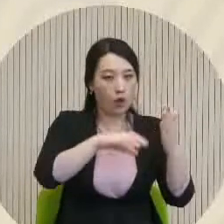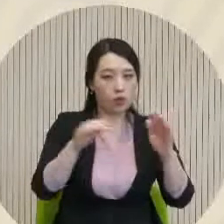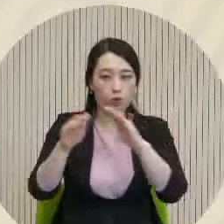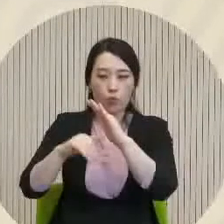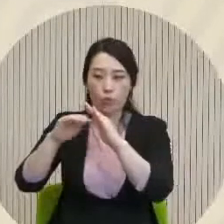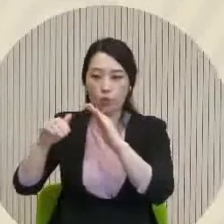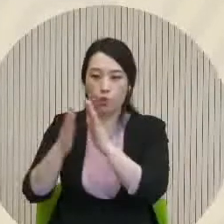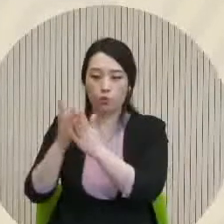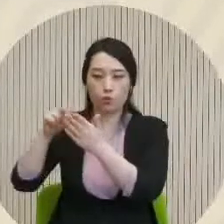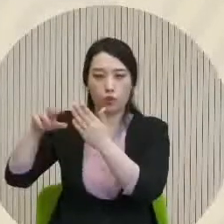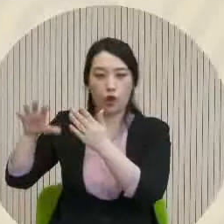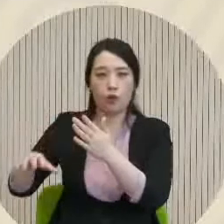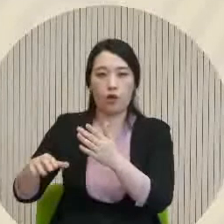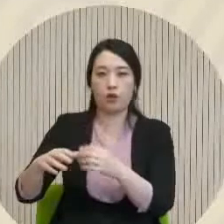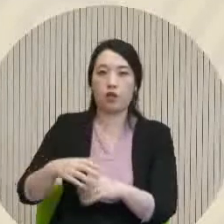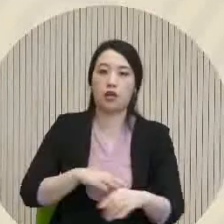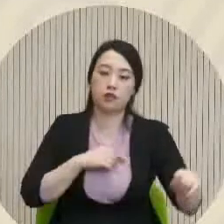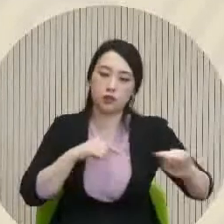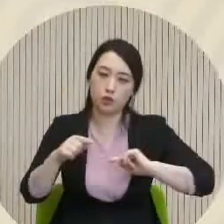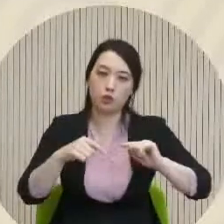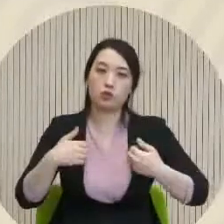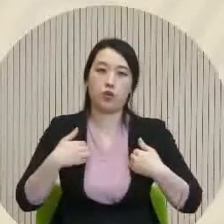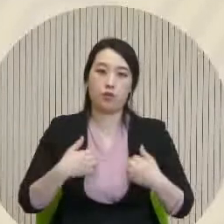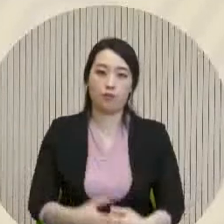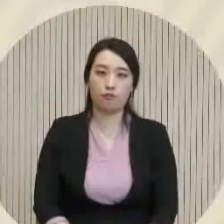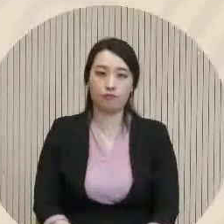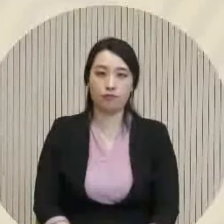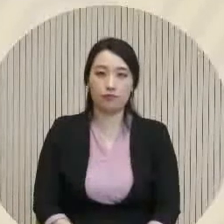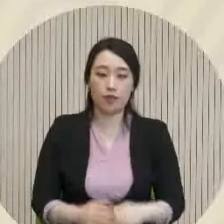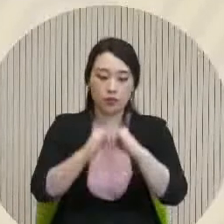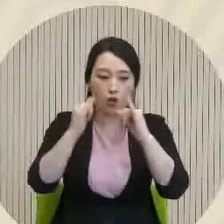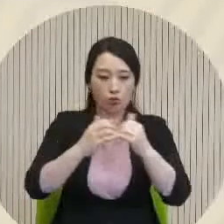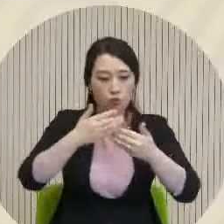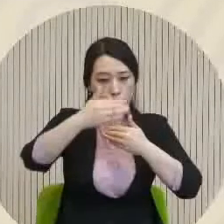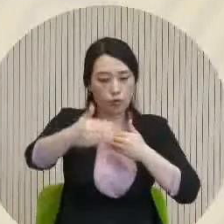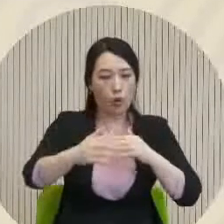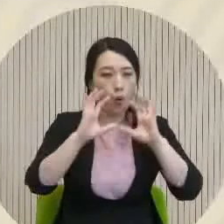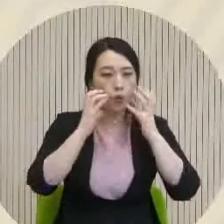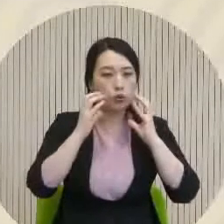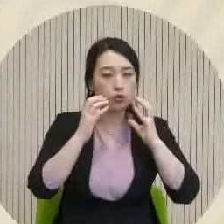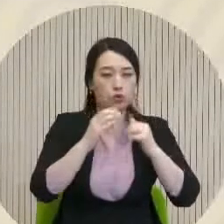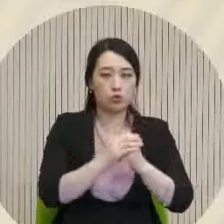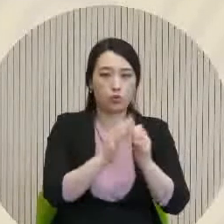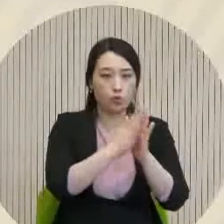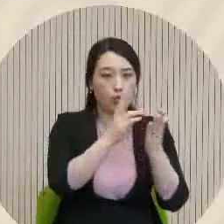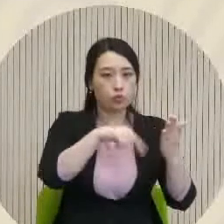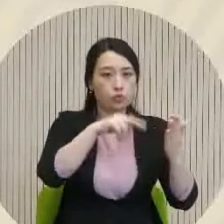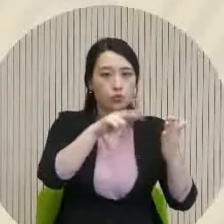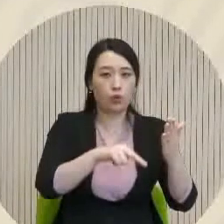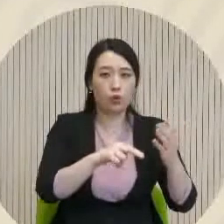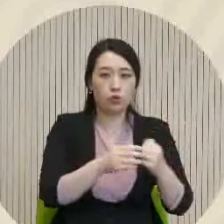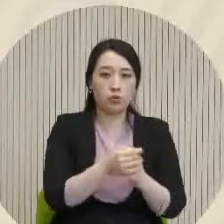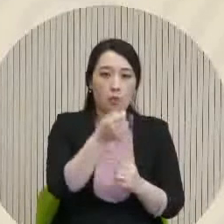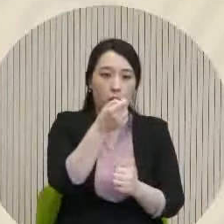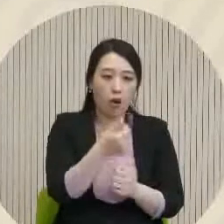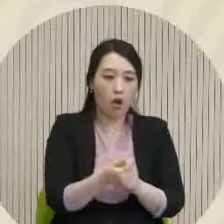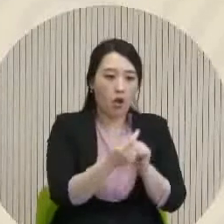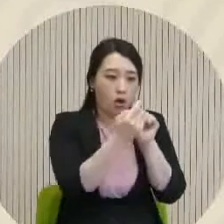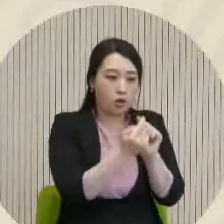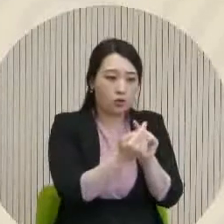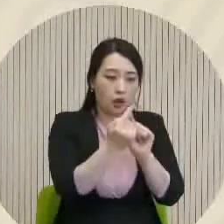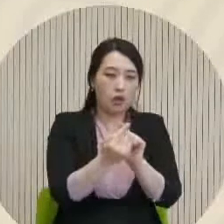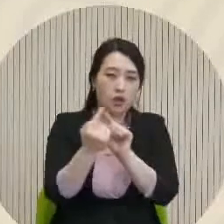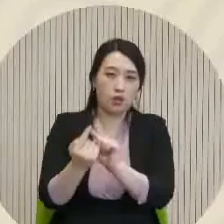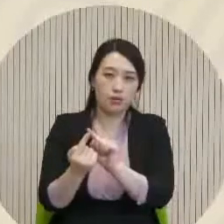main domain where the university libraries and public libraries can work together. With a strong